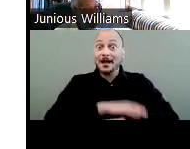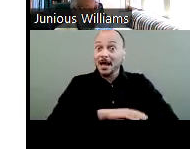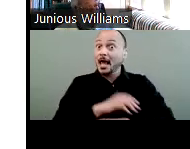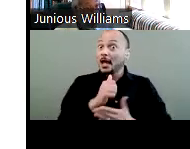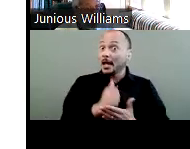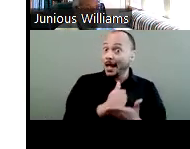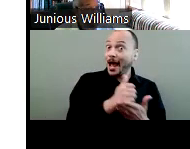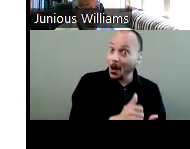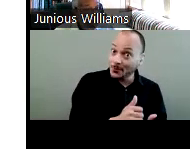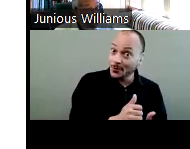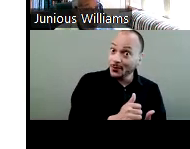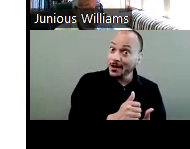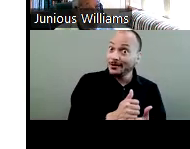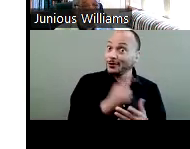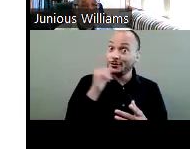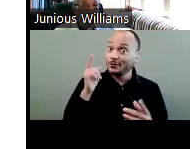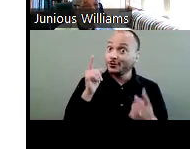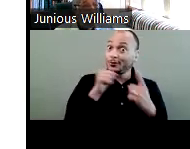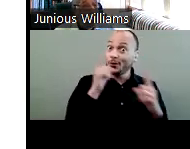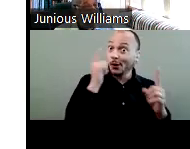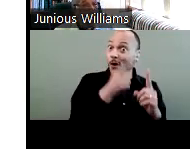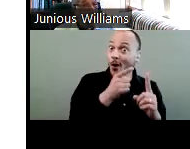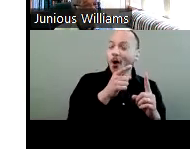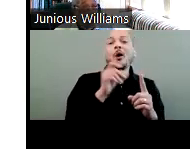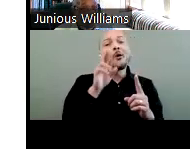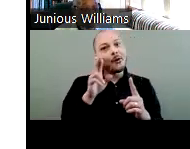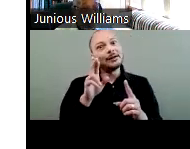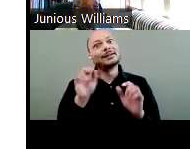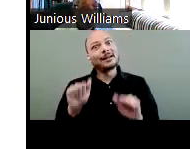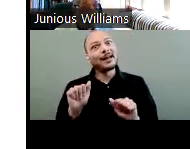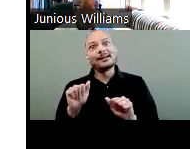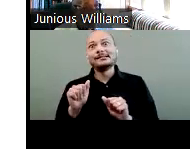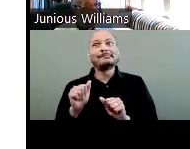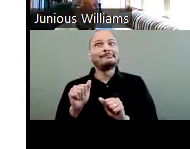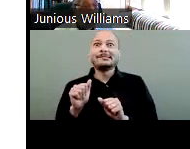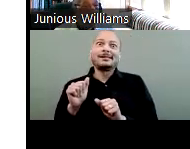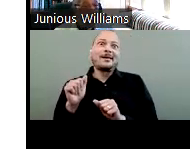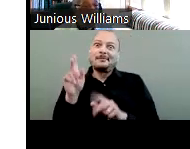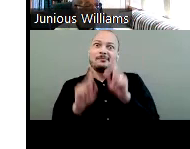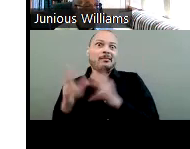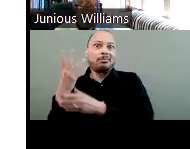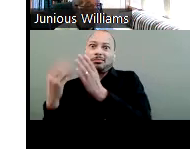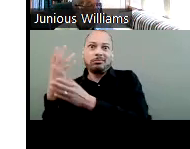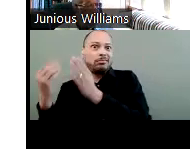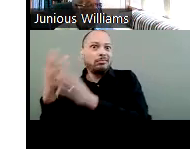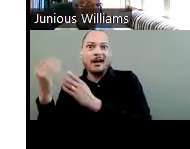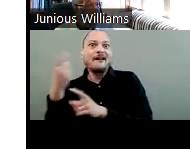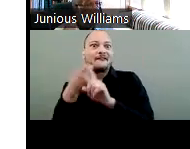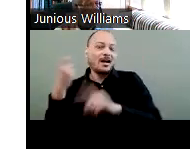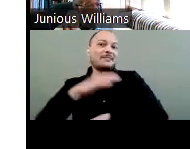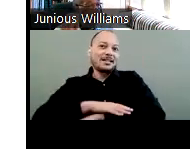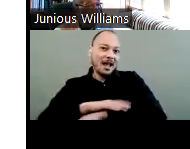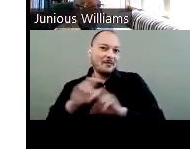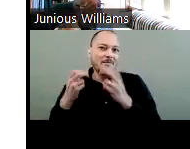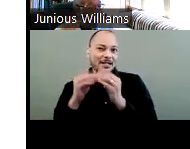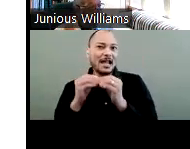you propel you toward your goals, or it can run people away from the table. That I've been to these tables for 20 years.